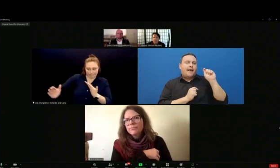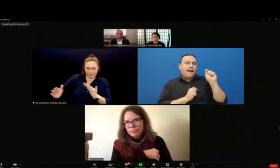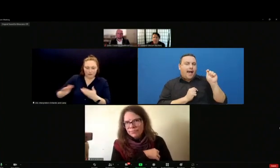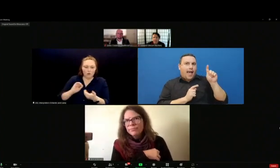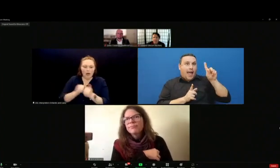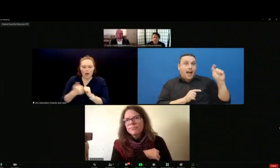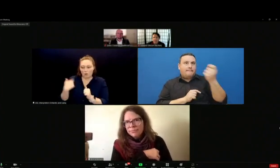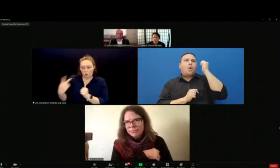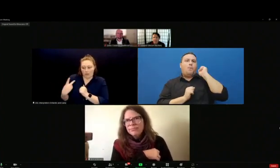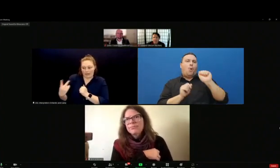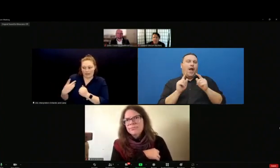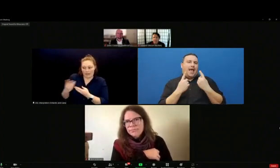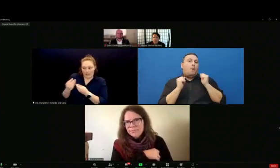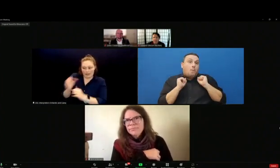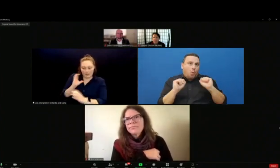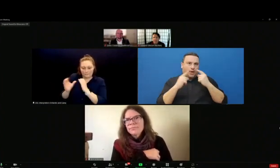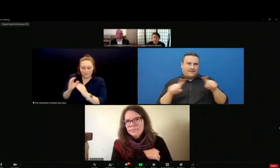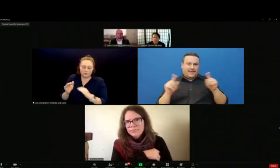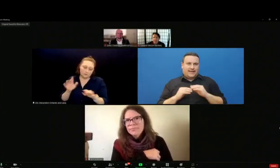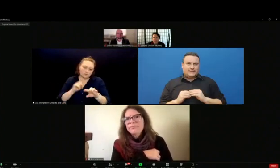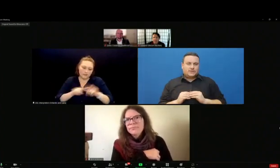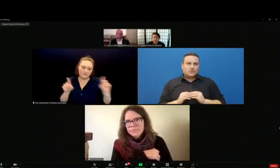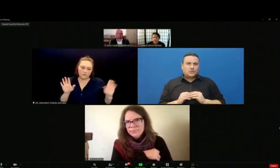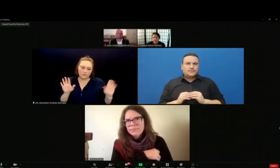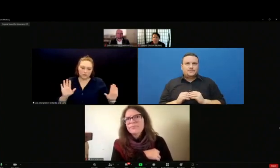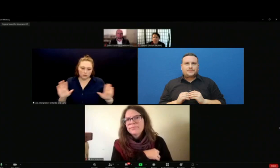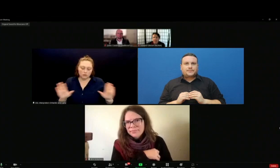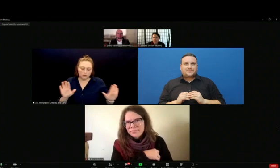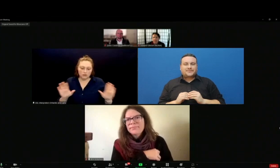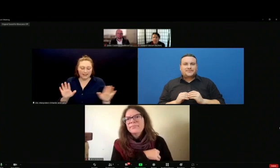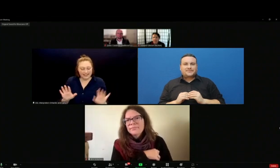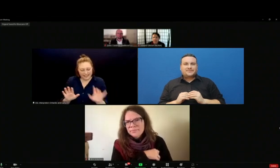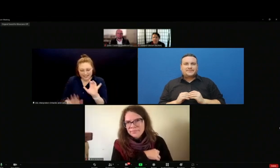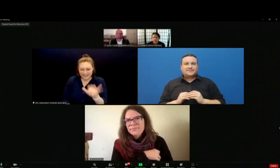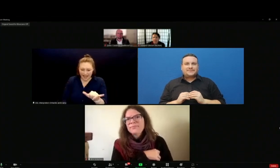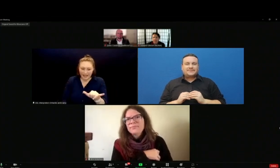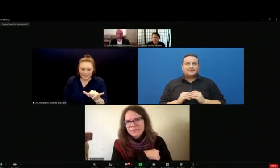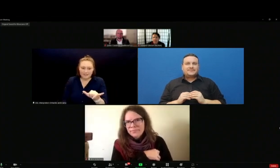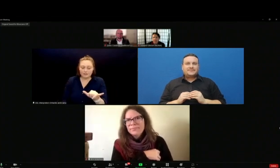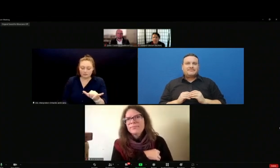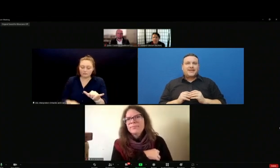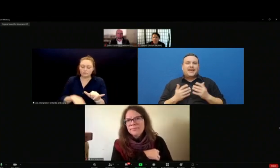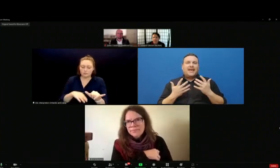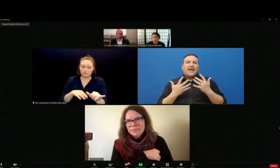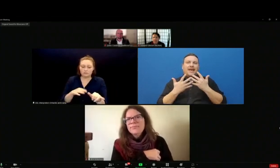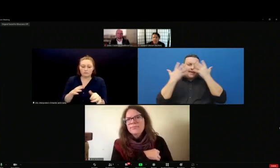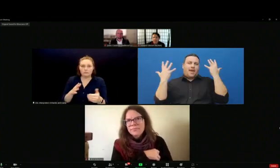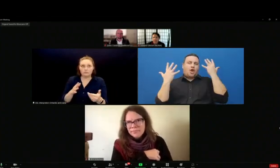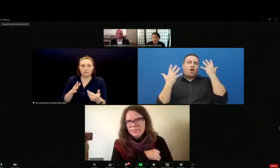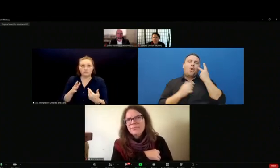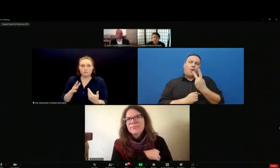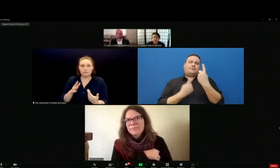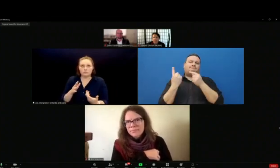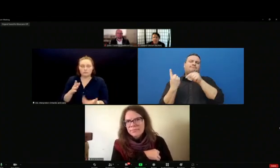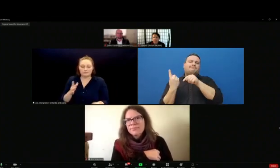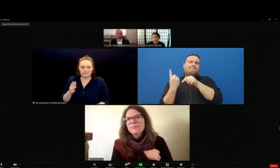is achieved might be different. And this indeed, also upon reflecting on these